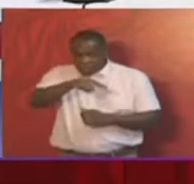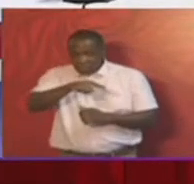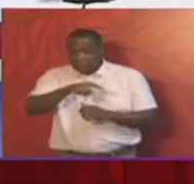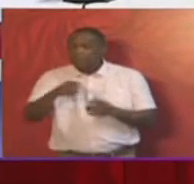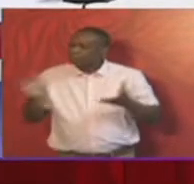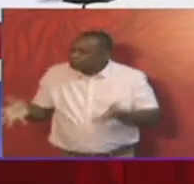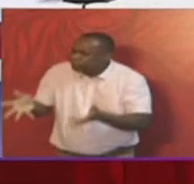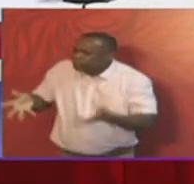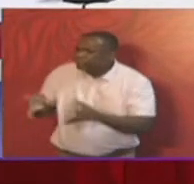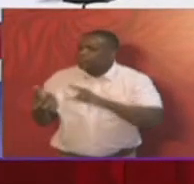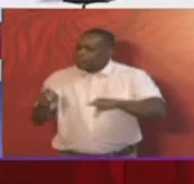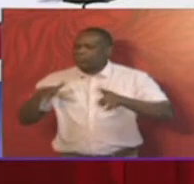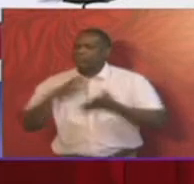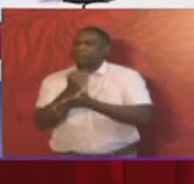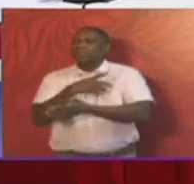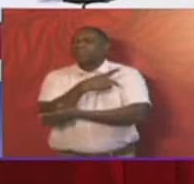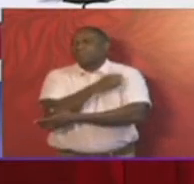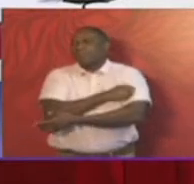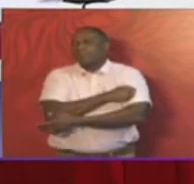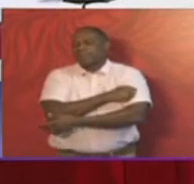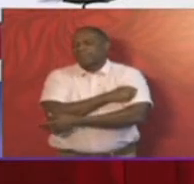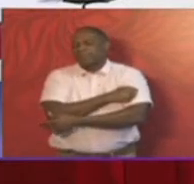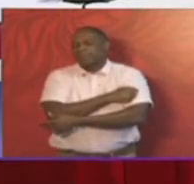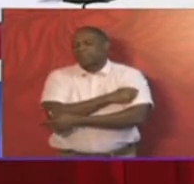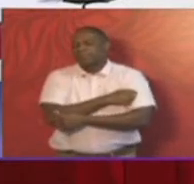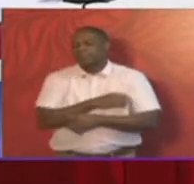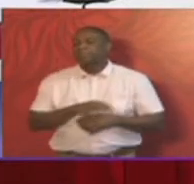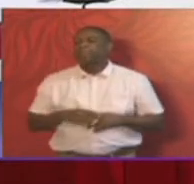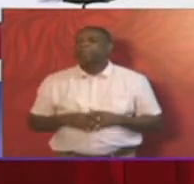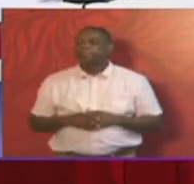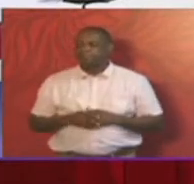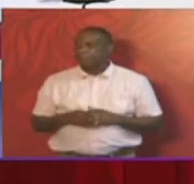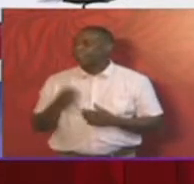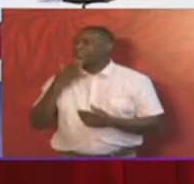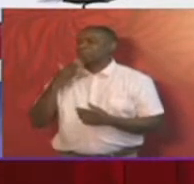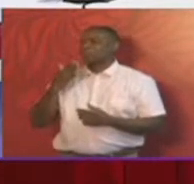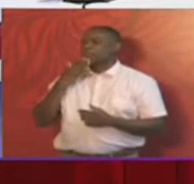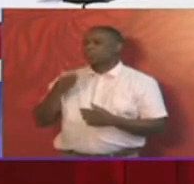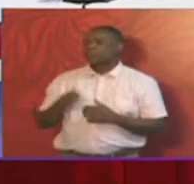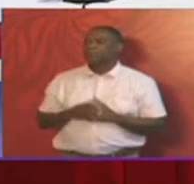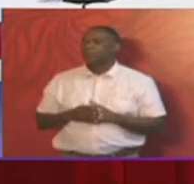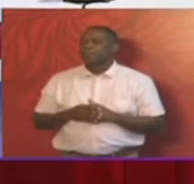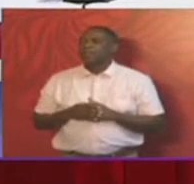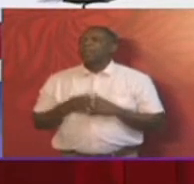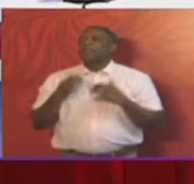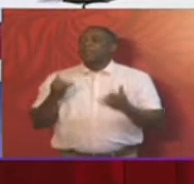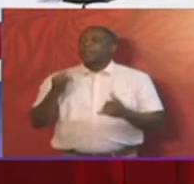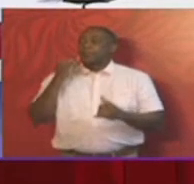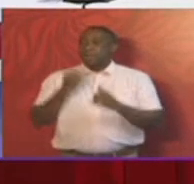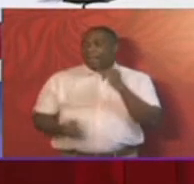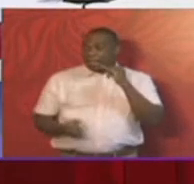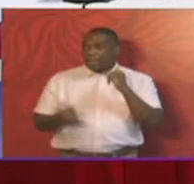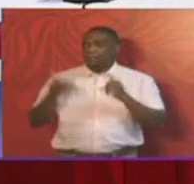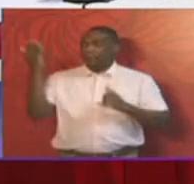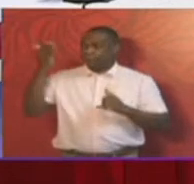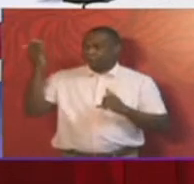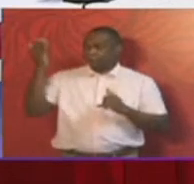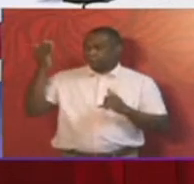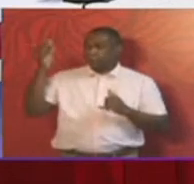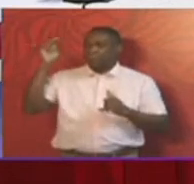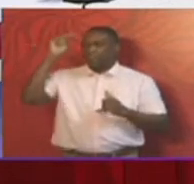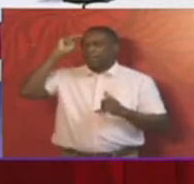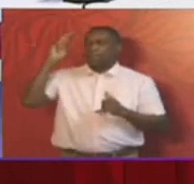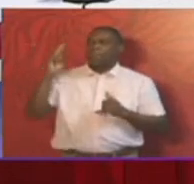back to you now. Thank you very much, Dr. Richards. We close off this morning's presentations with Minister Deyalsingh, who